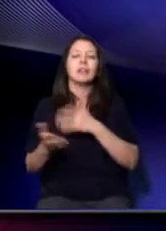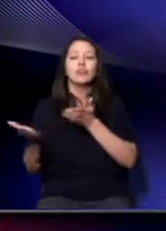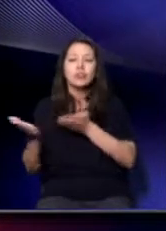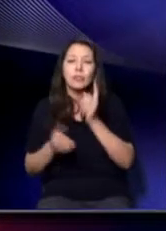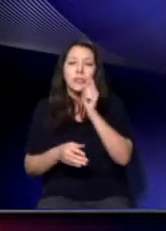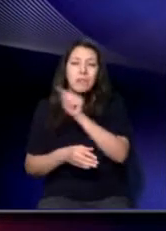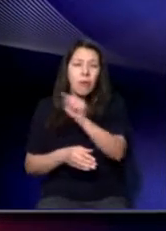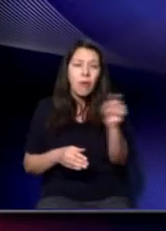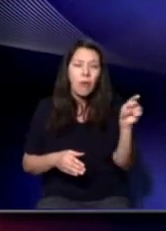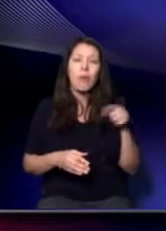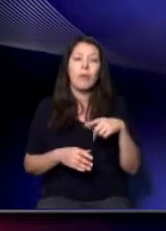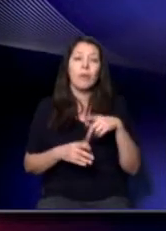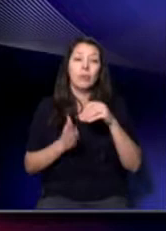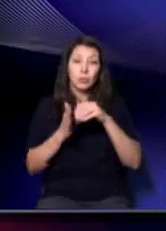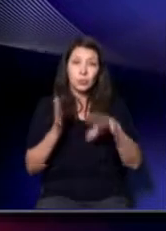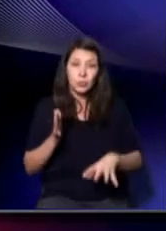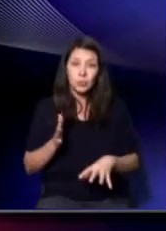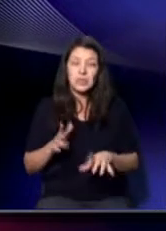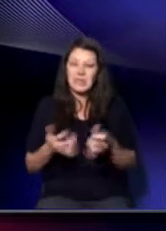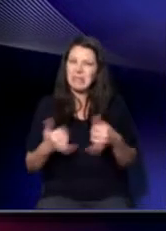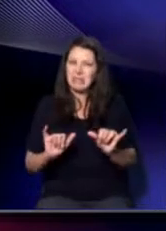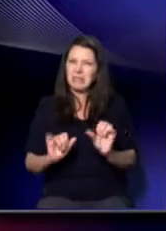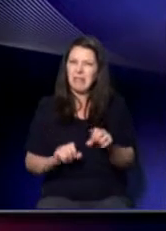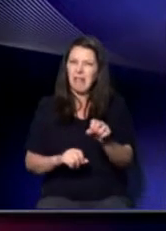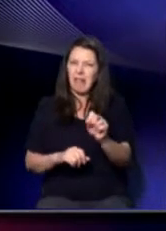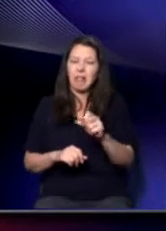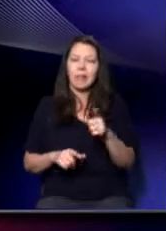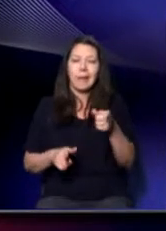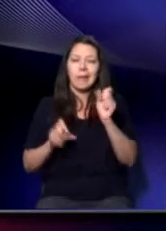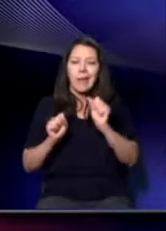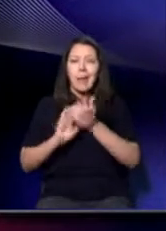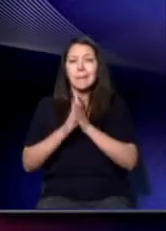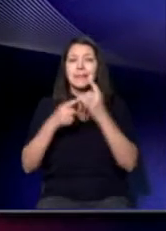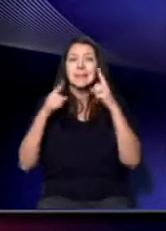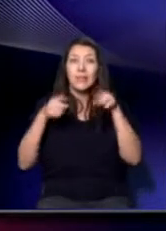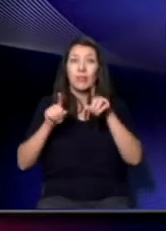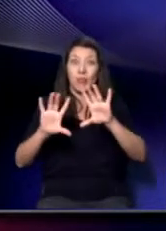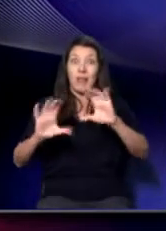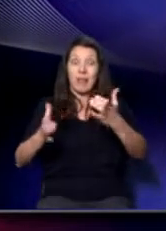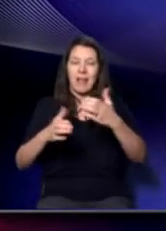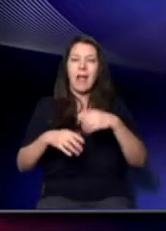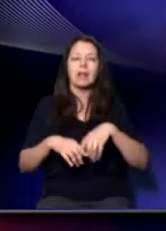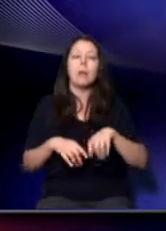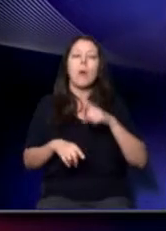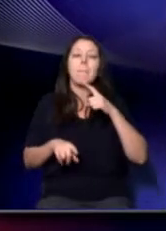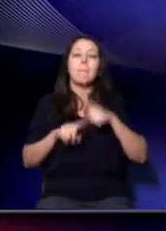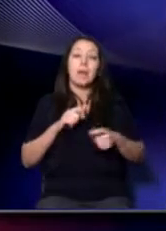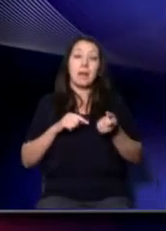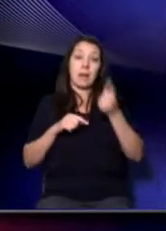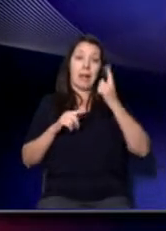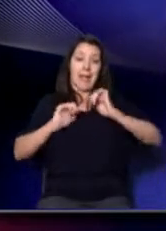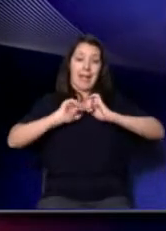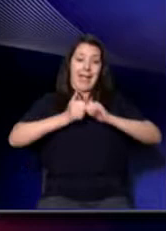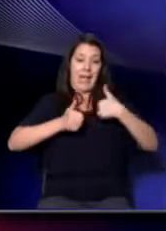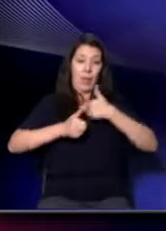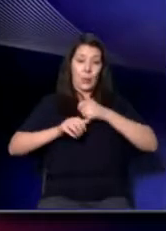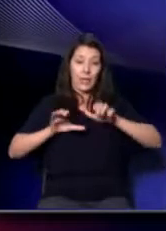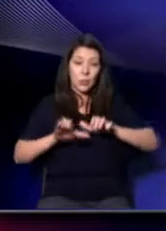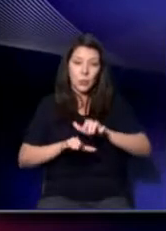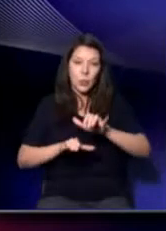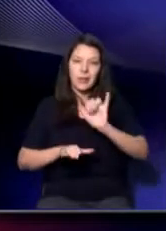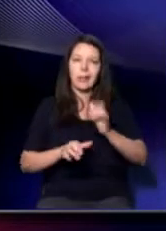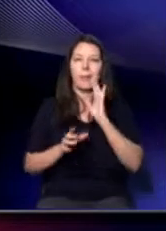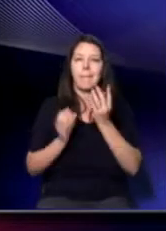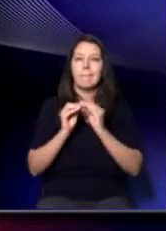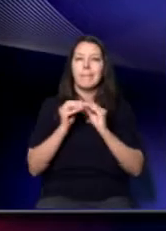assistive technology that students need to be successful in the classroom, but to do it in a way that is efficient,